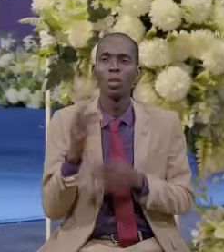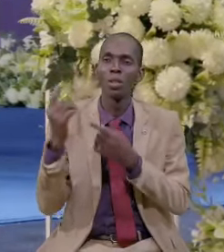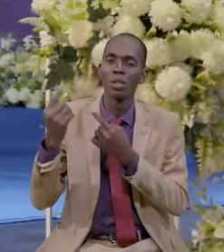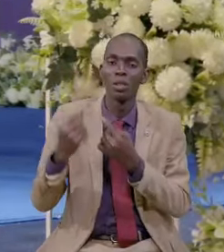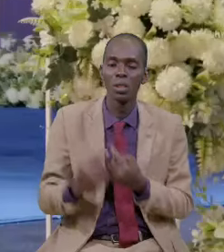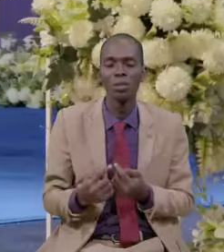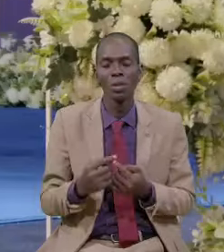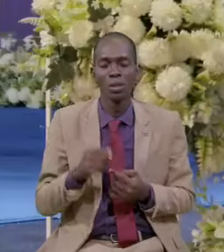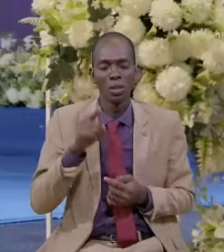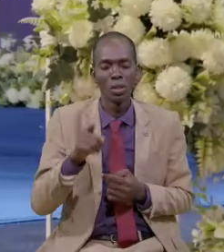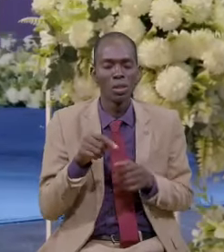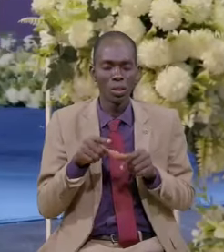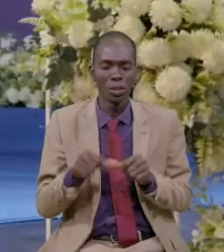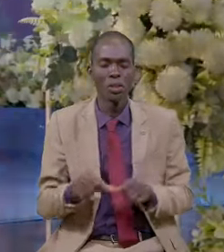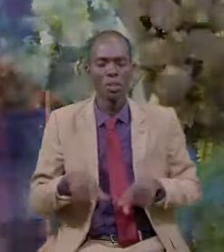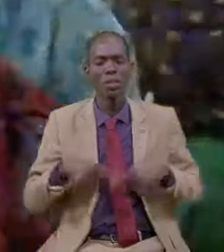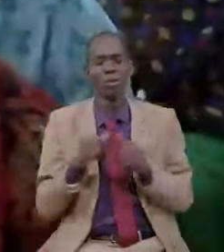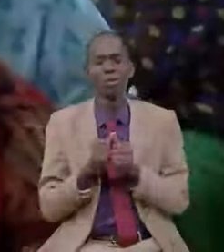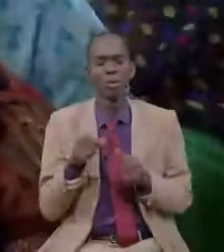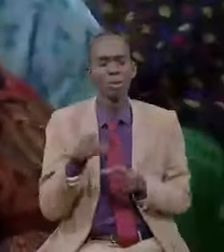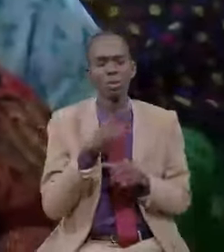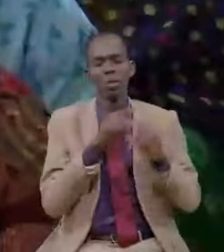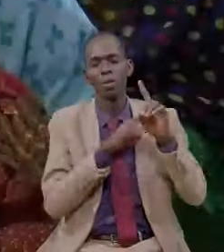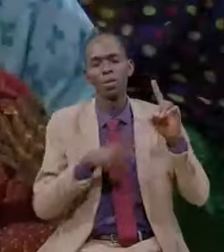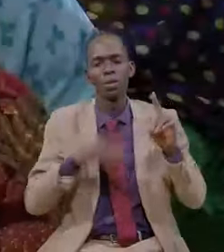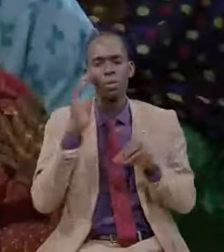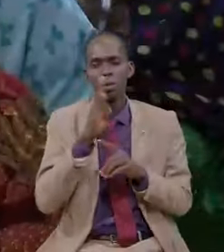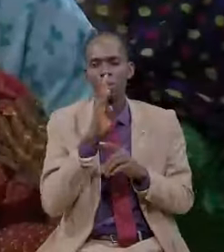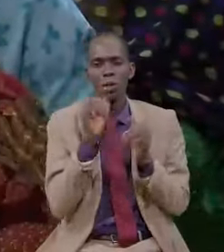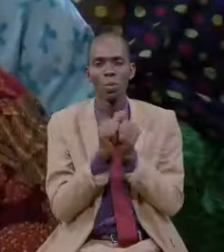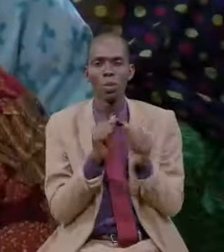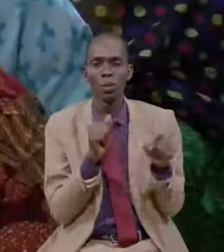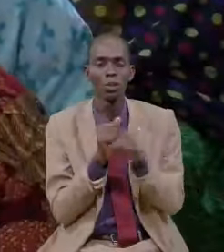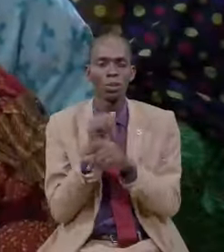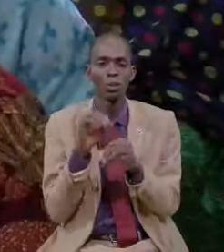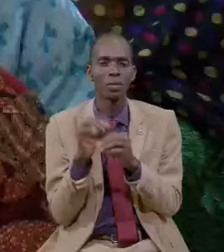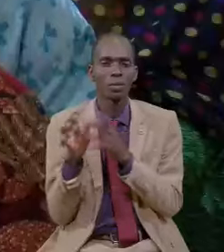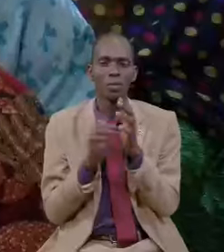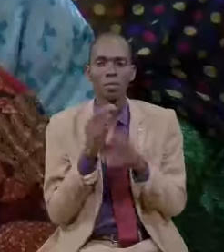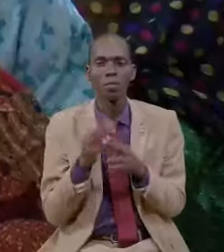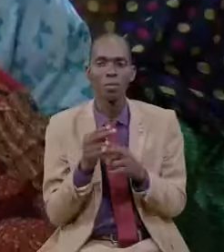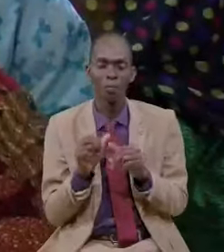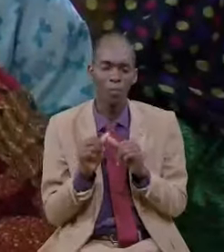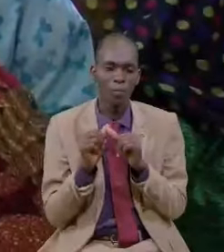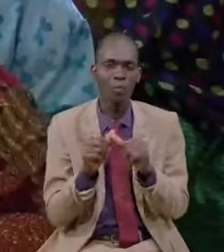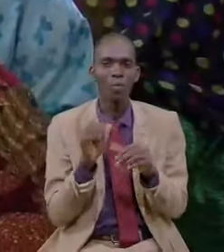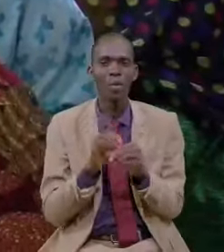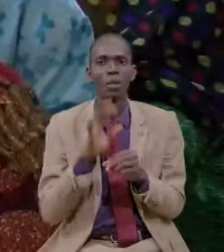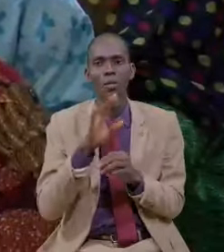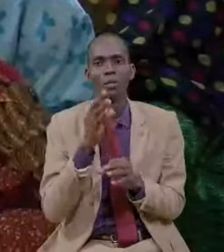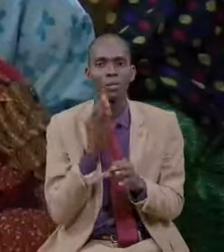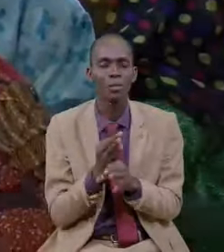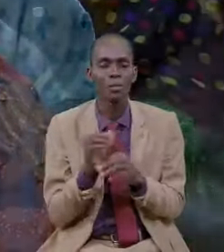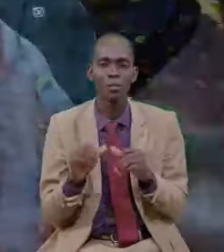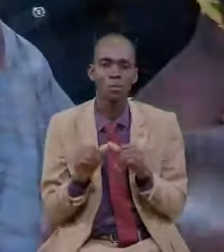was with them. The Lord will be with you. Yeah. Keep that faith, keep that focus, keep that fervency,